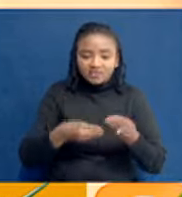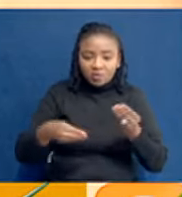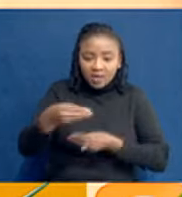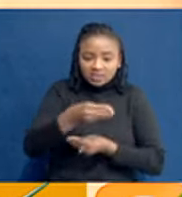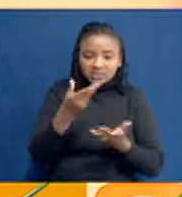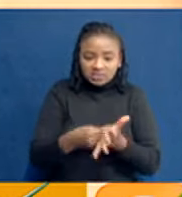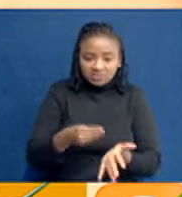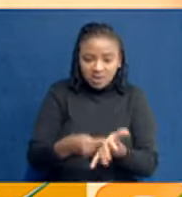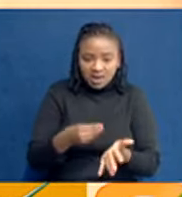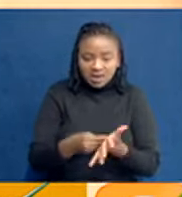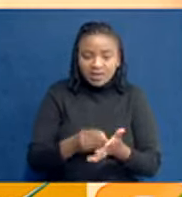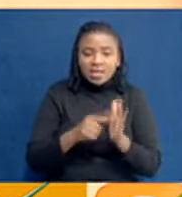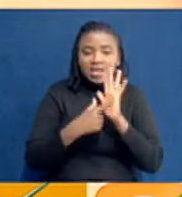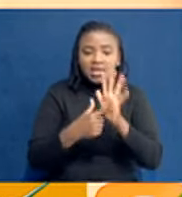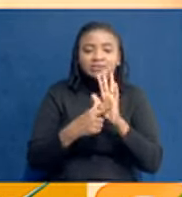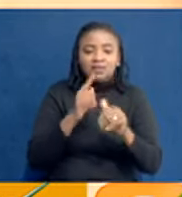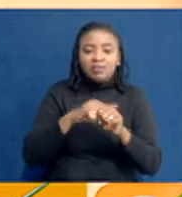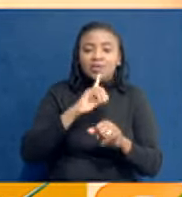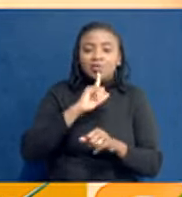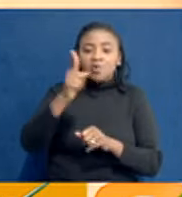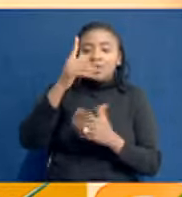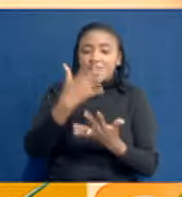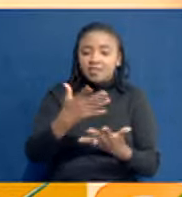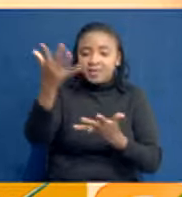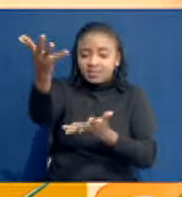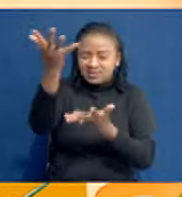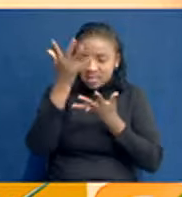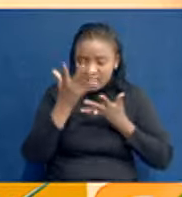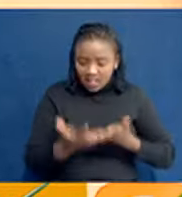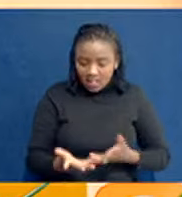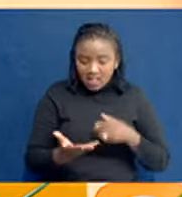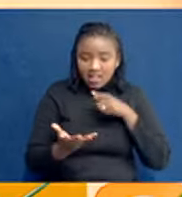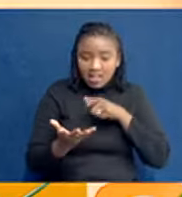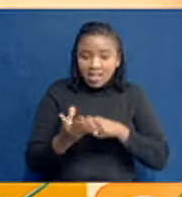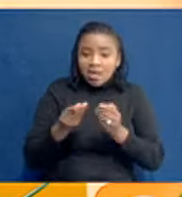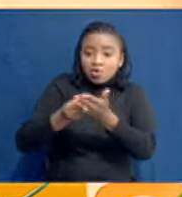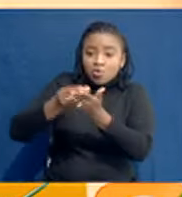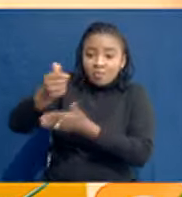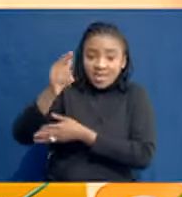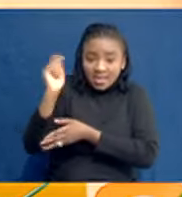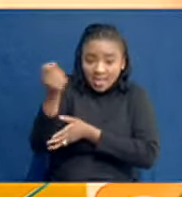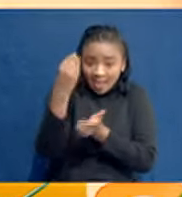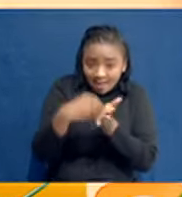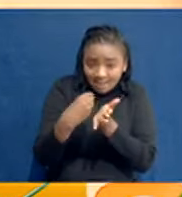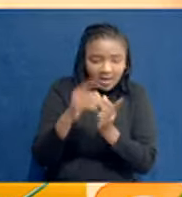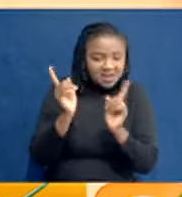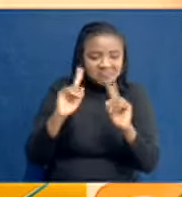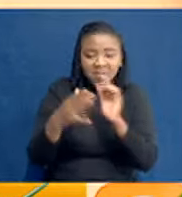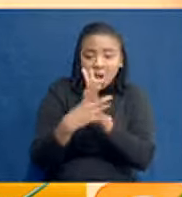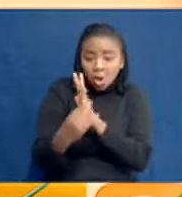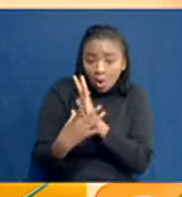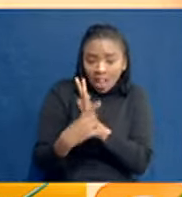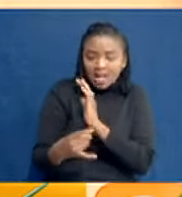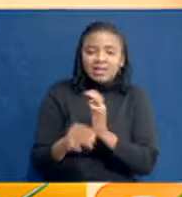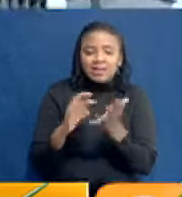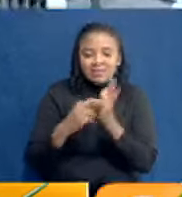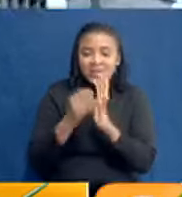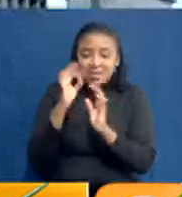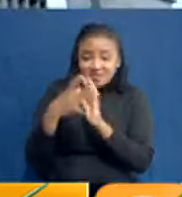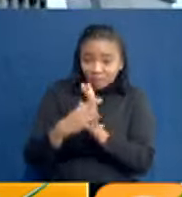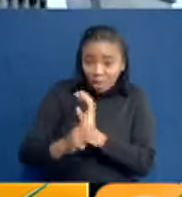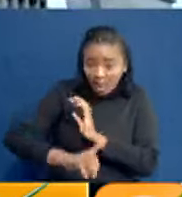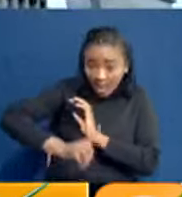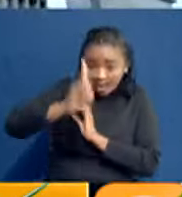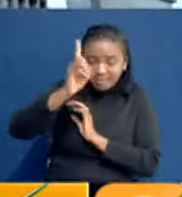when you are buying goods or you're importing goods, it happens that the dollar rate is high.